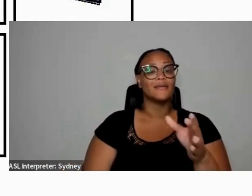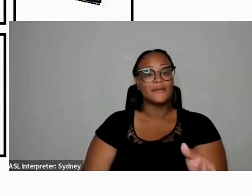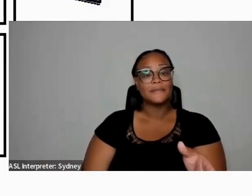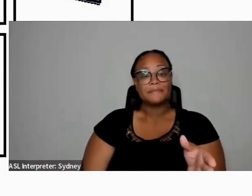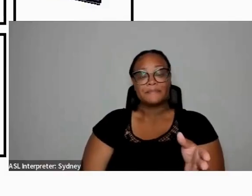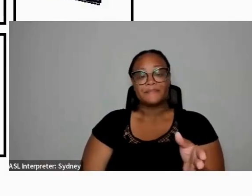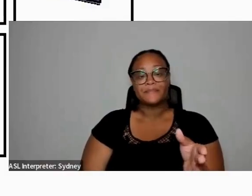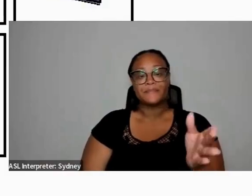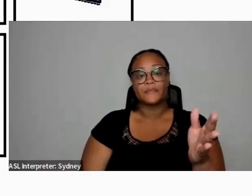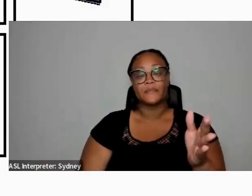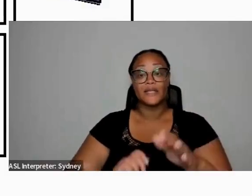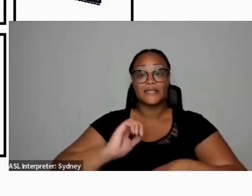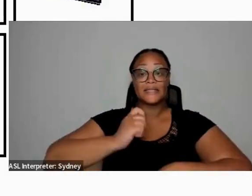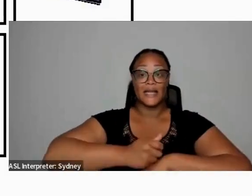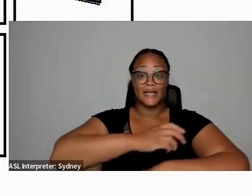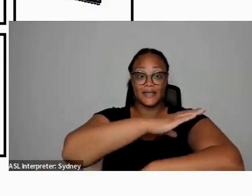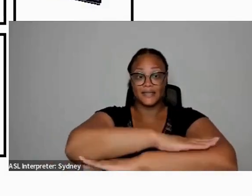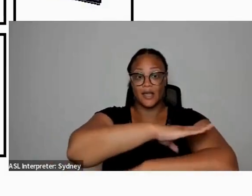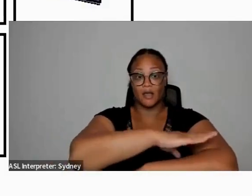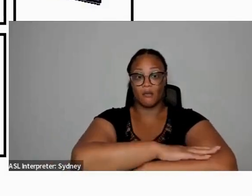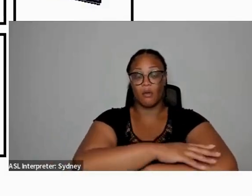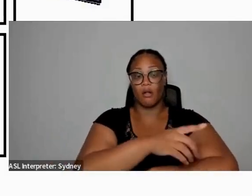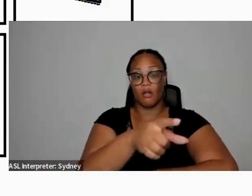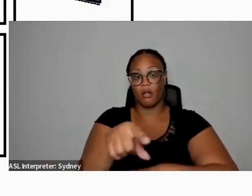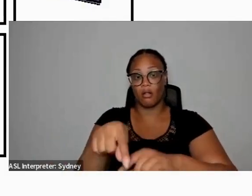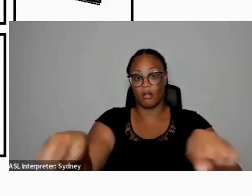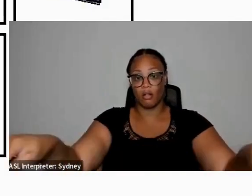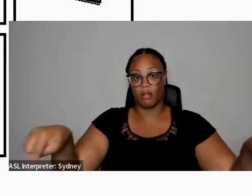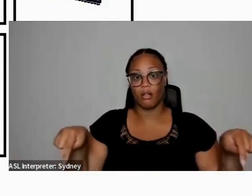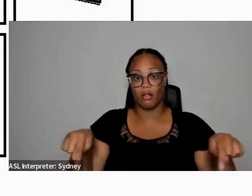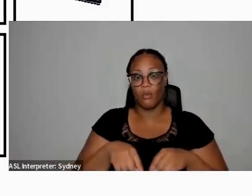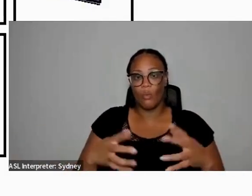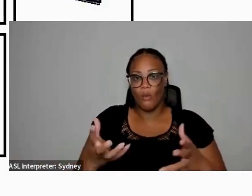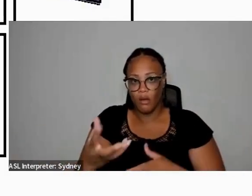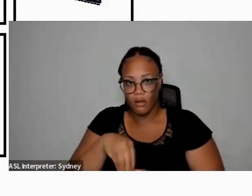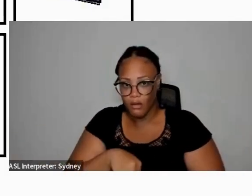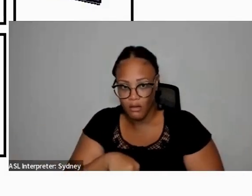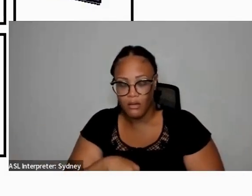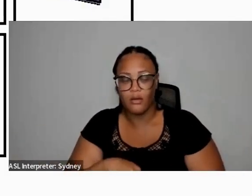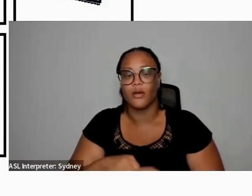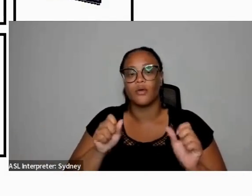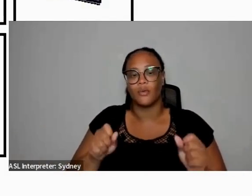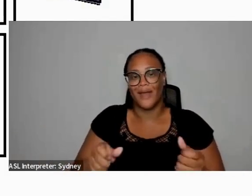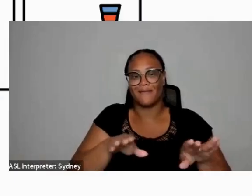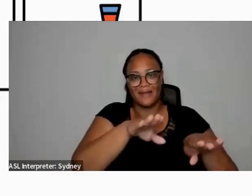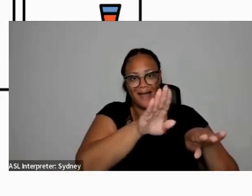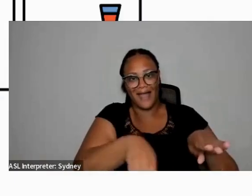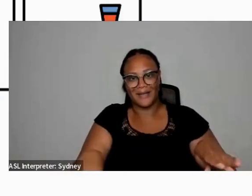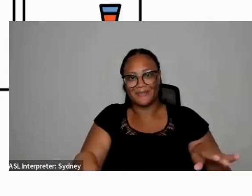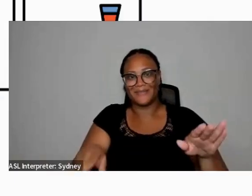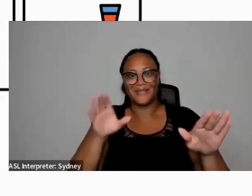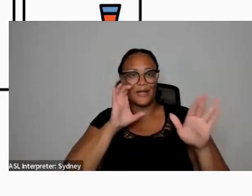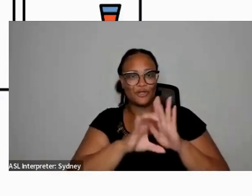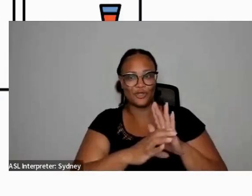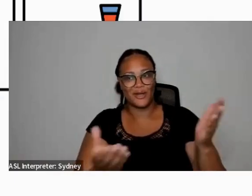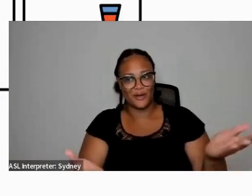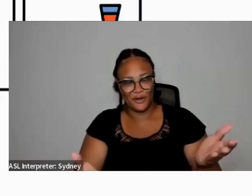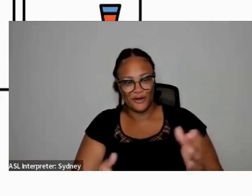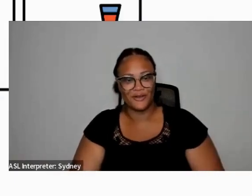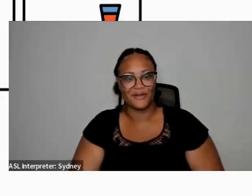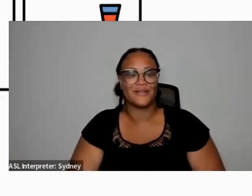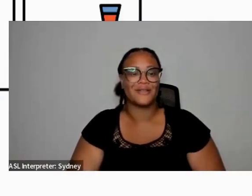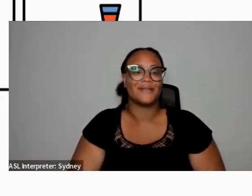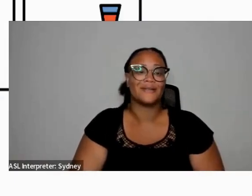we're talking about setting the table as part of an activity to get ready for a meal, we have the different items needed,